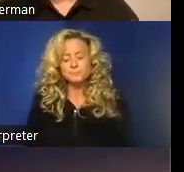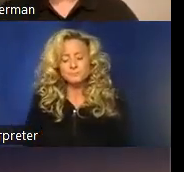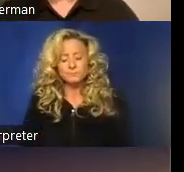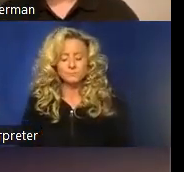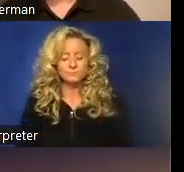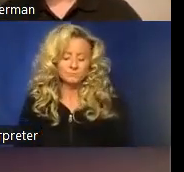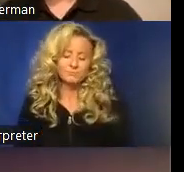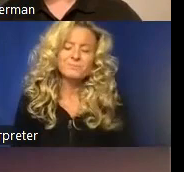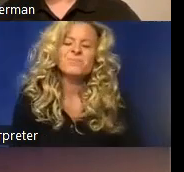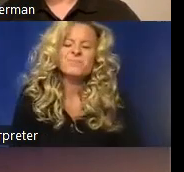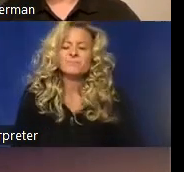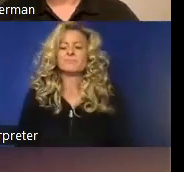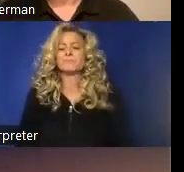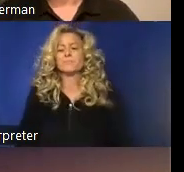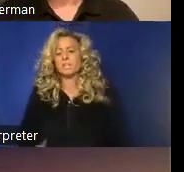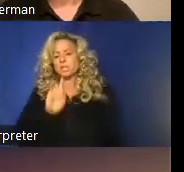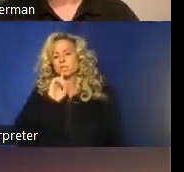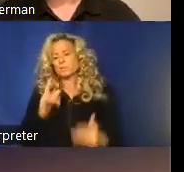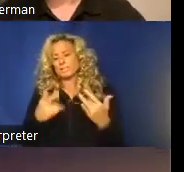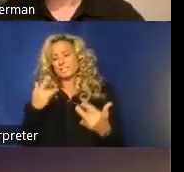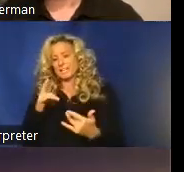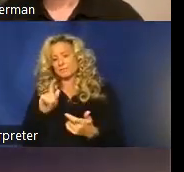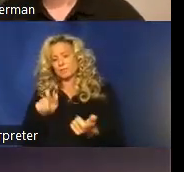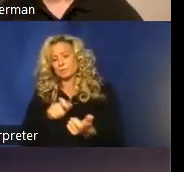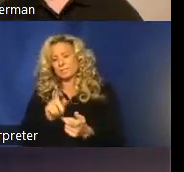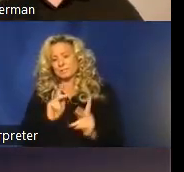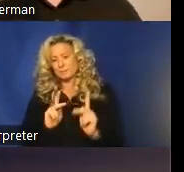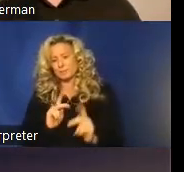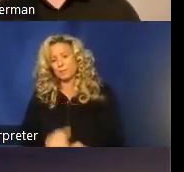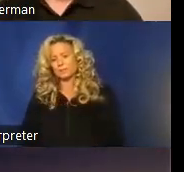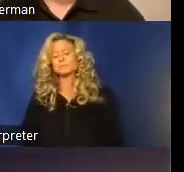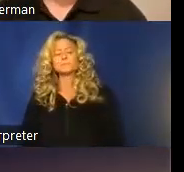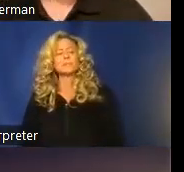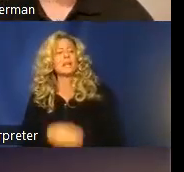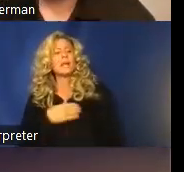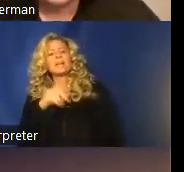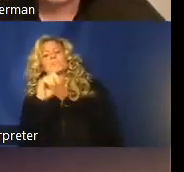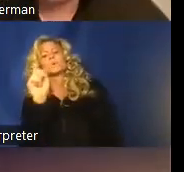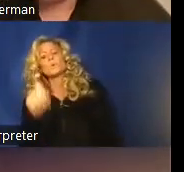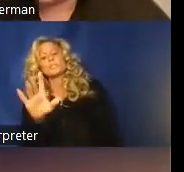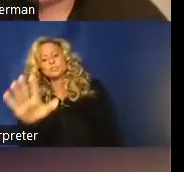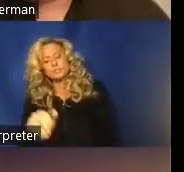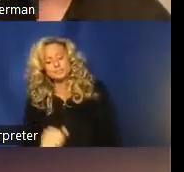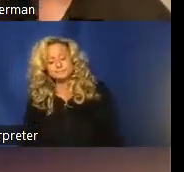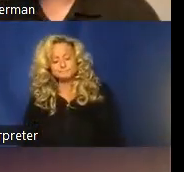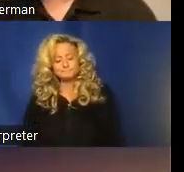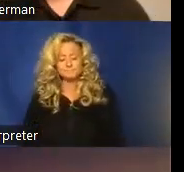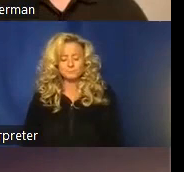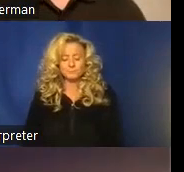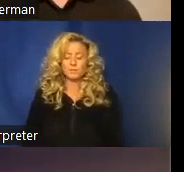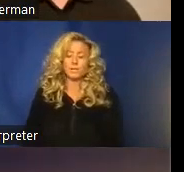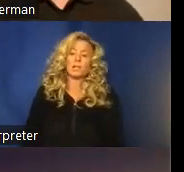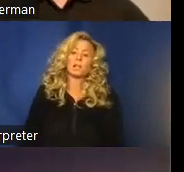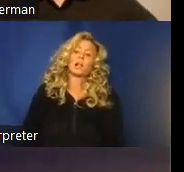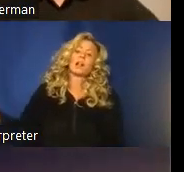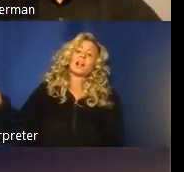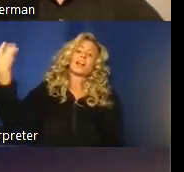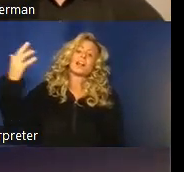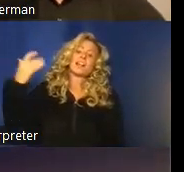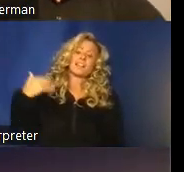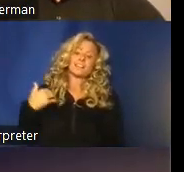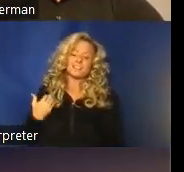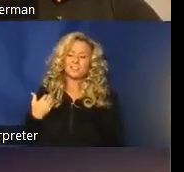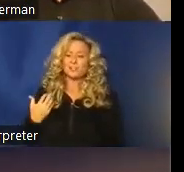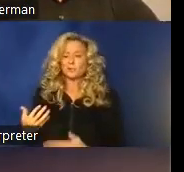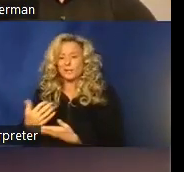it is really exciting for certain types of people. I have a question about this. So in the olden days, you would collect